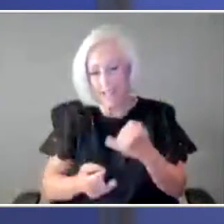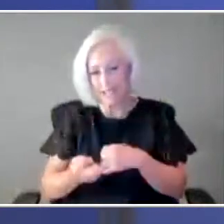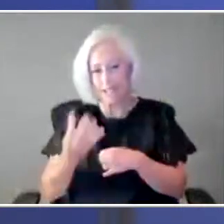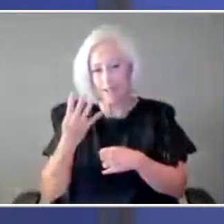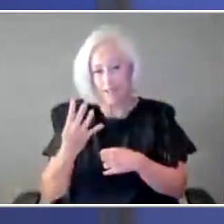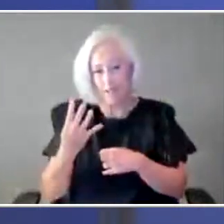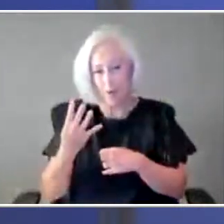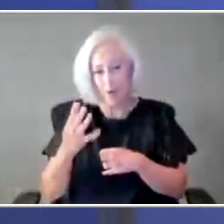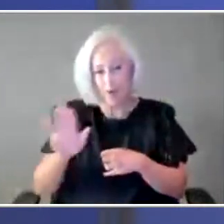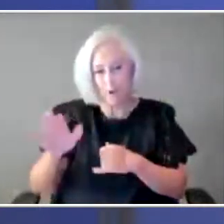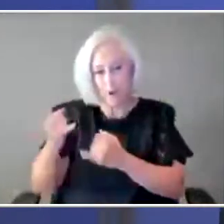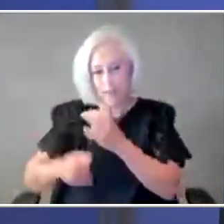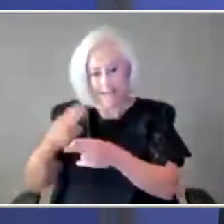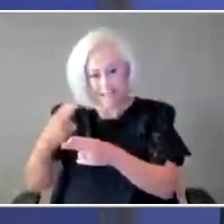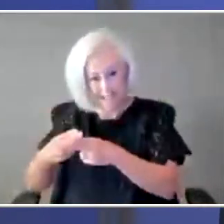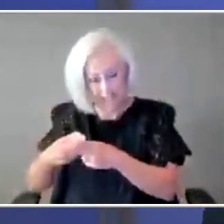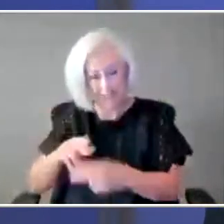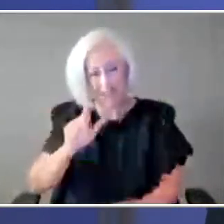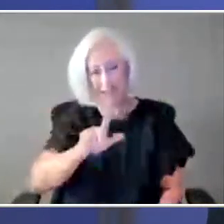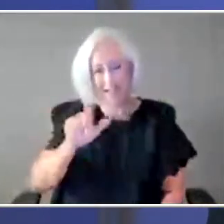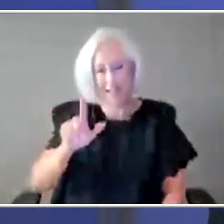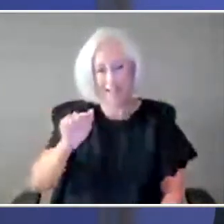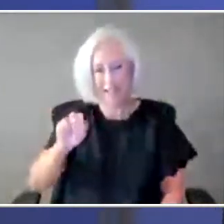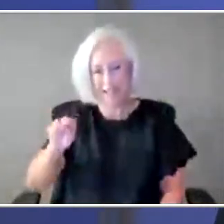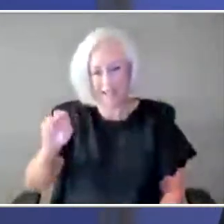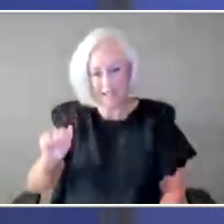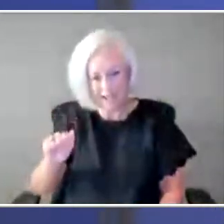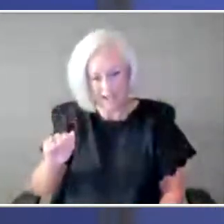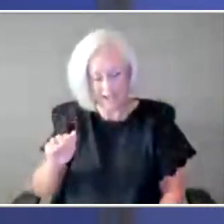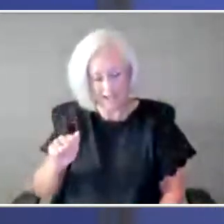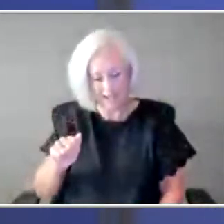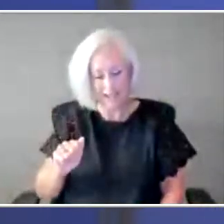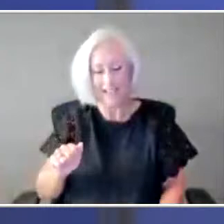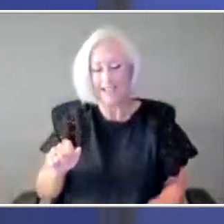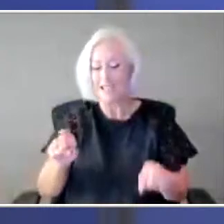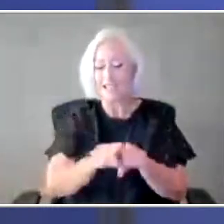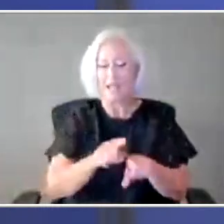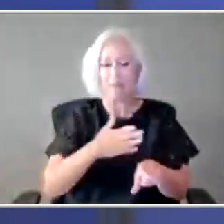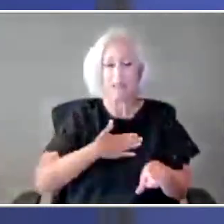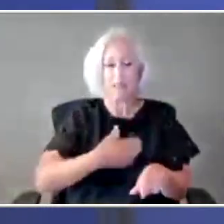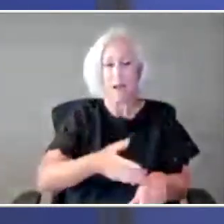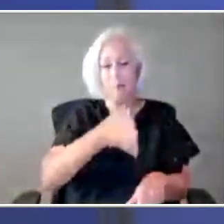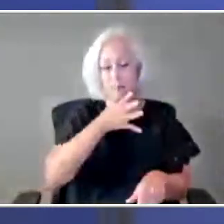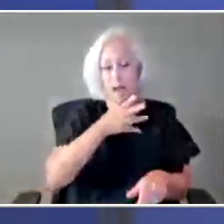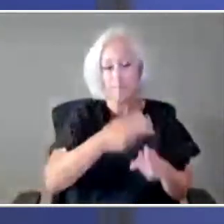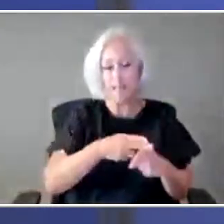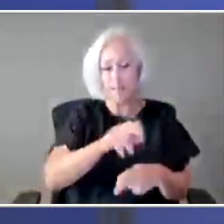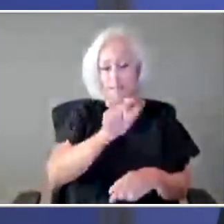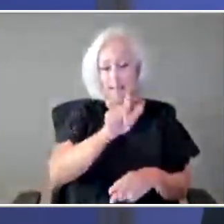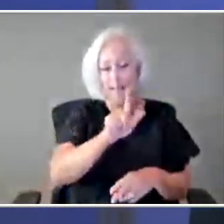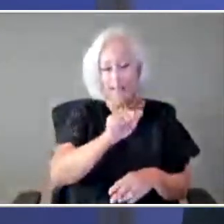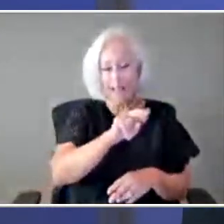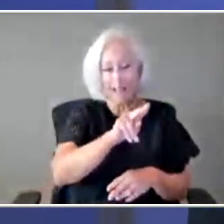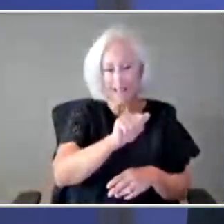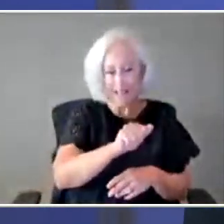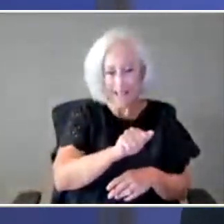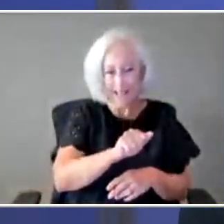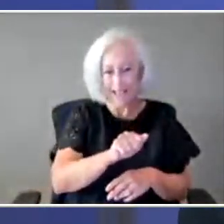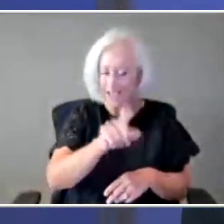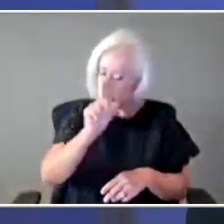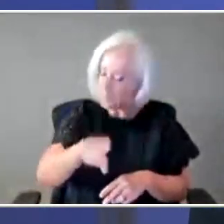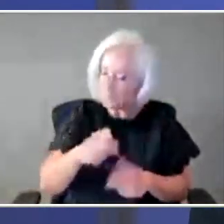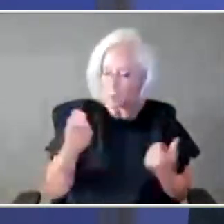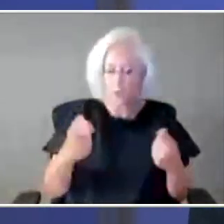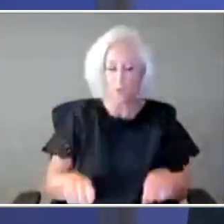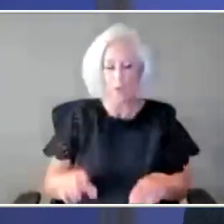And so when we got there, and Mom was with me, and I said, oh my gosh, it was meant to be. Look, your name is in her name. I said, this is great. So,